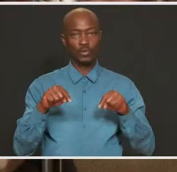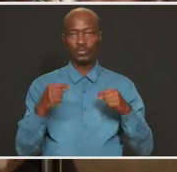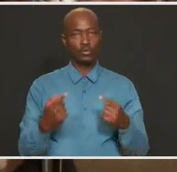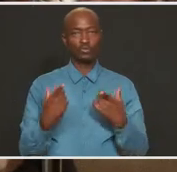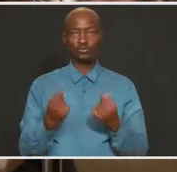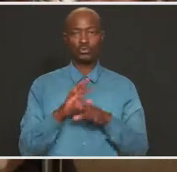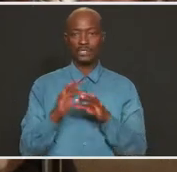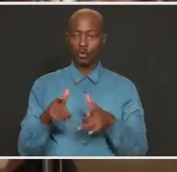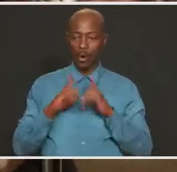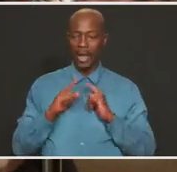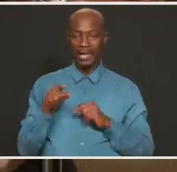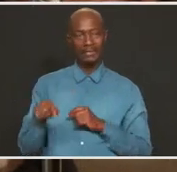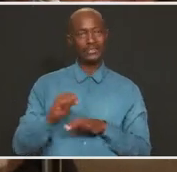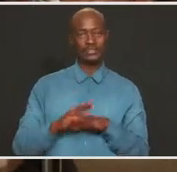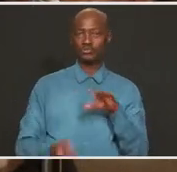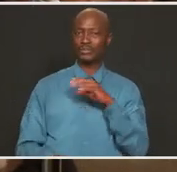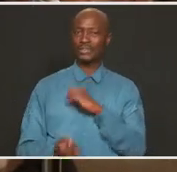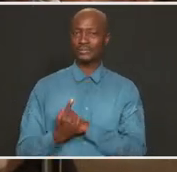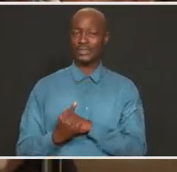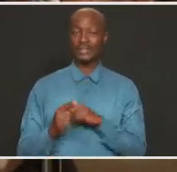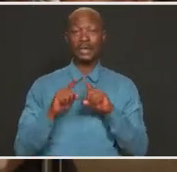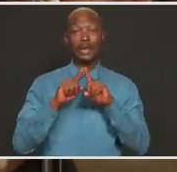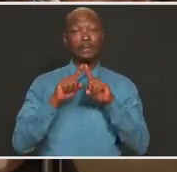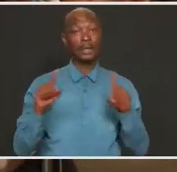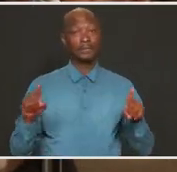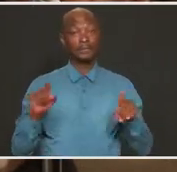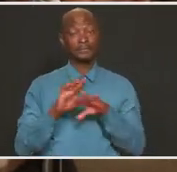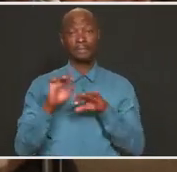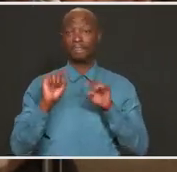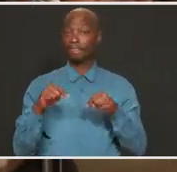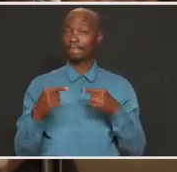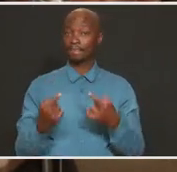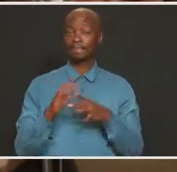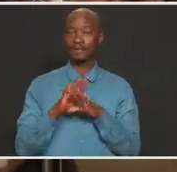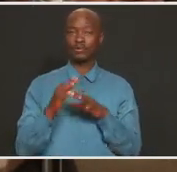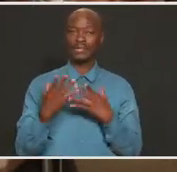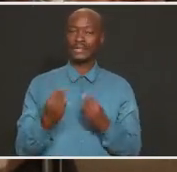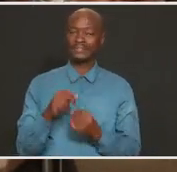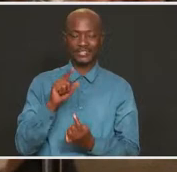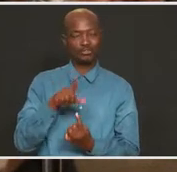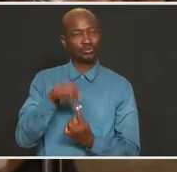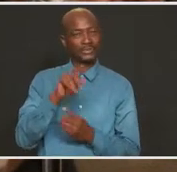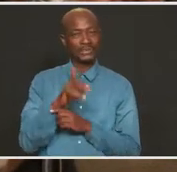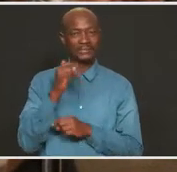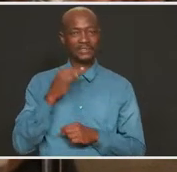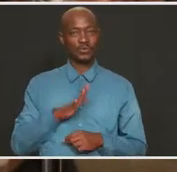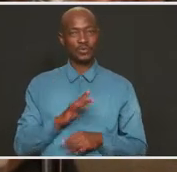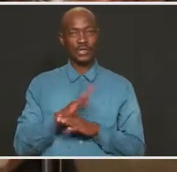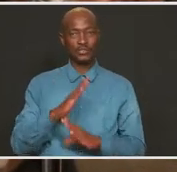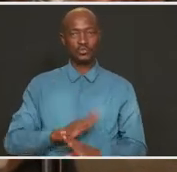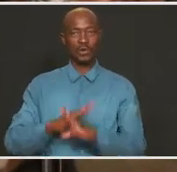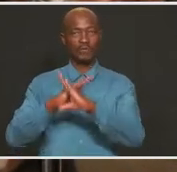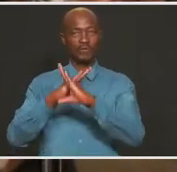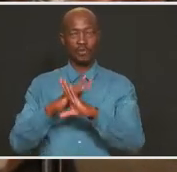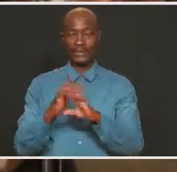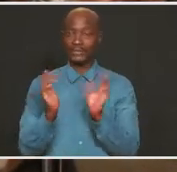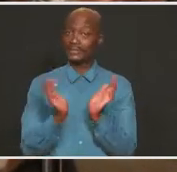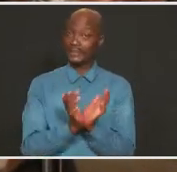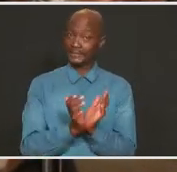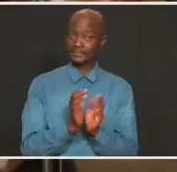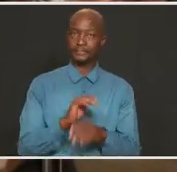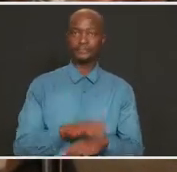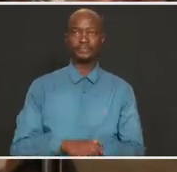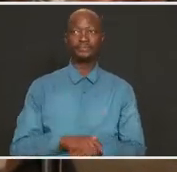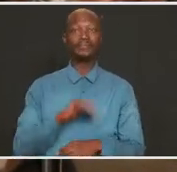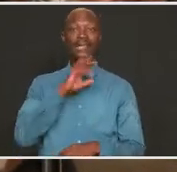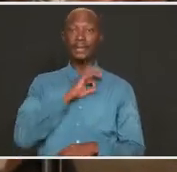or allow this to happen however they will not have to a choice if they want want to avoid jail the minister